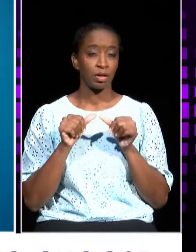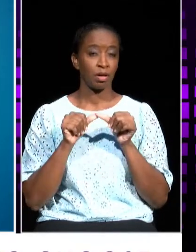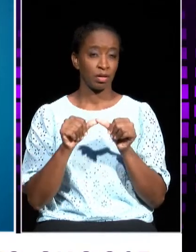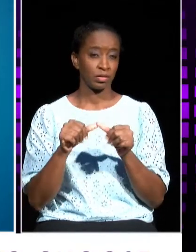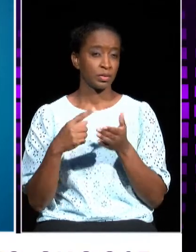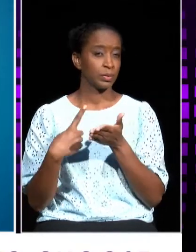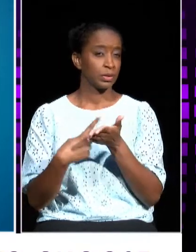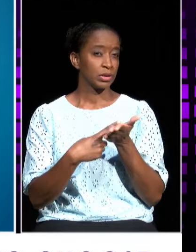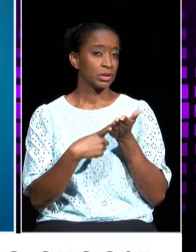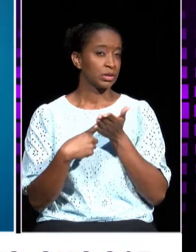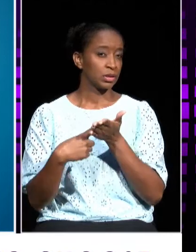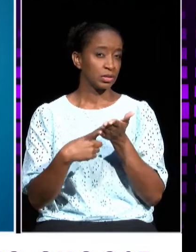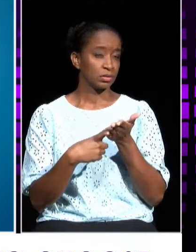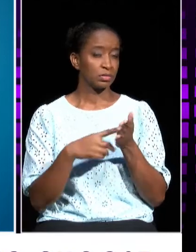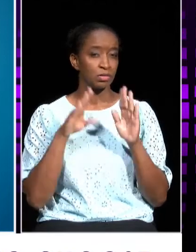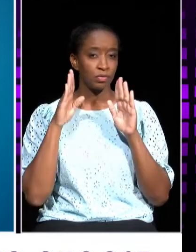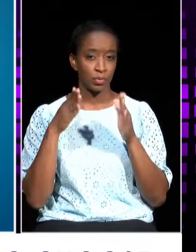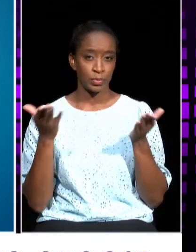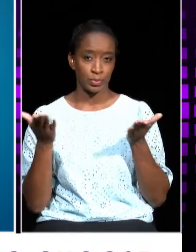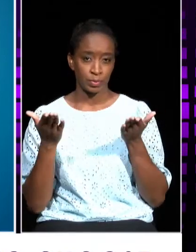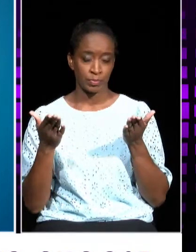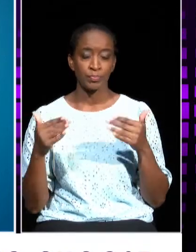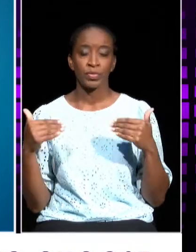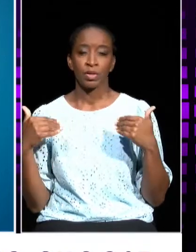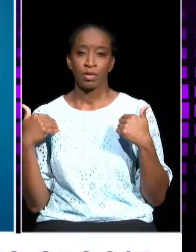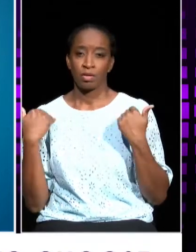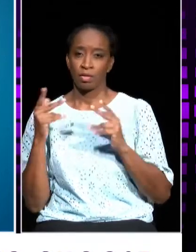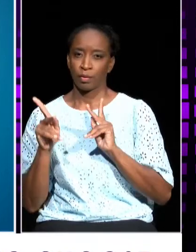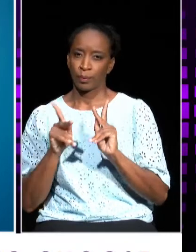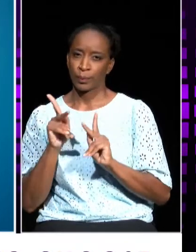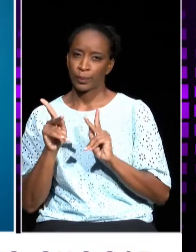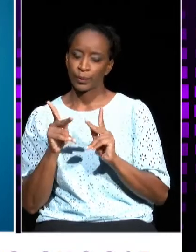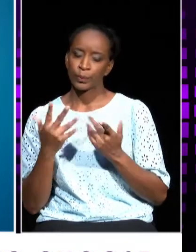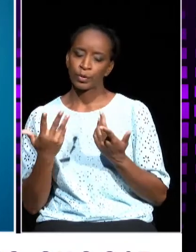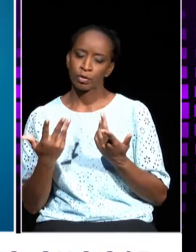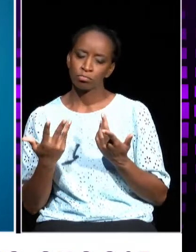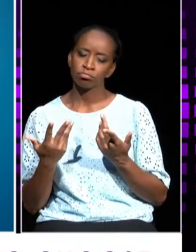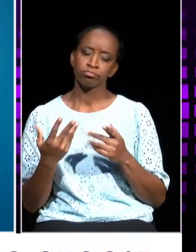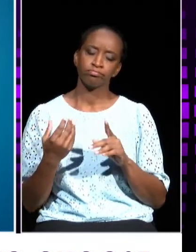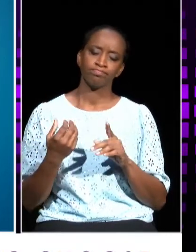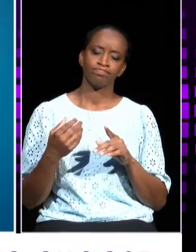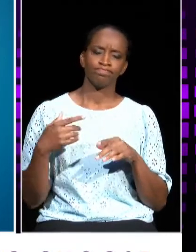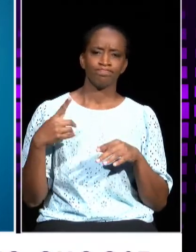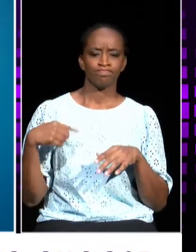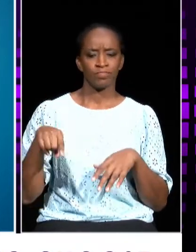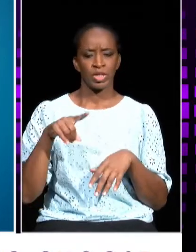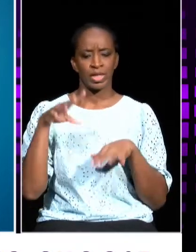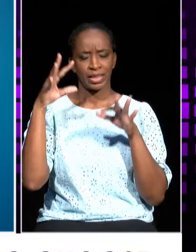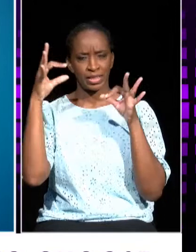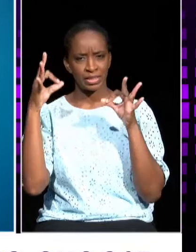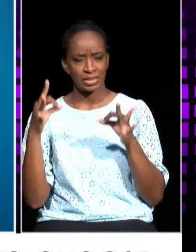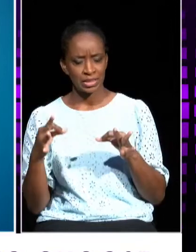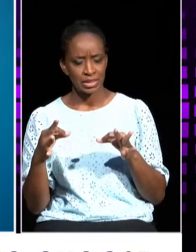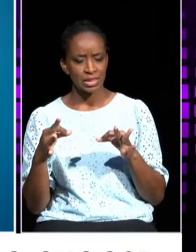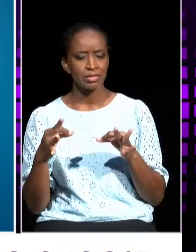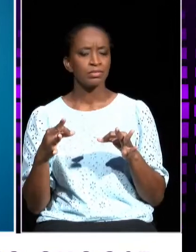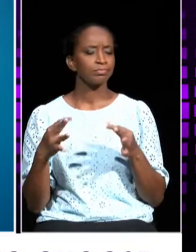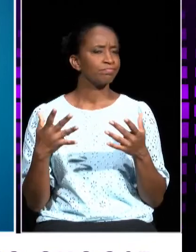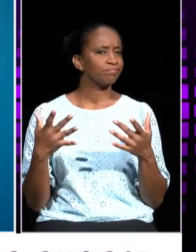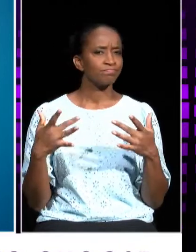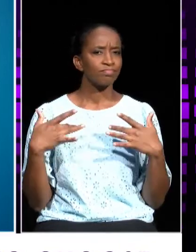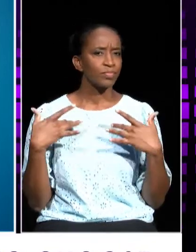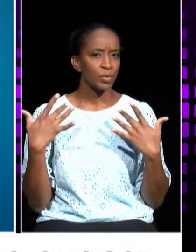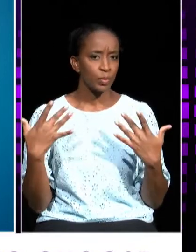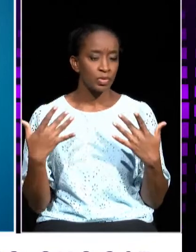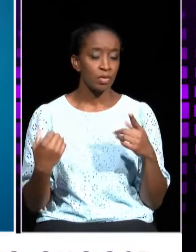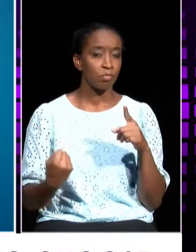different space, youth, violence, and choices. Is it my choice? Is it their choice? What is leading our young people down the wrong